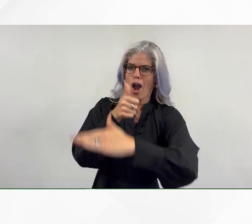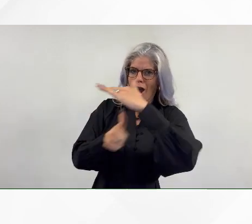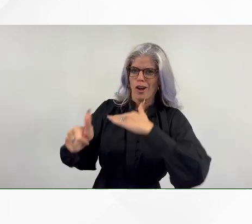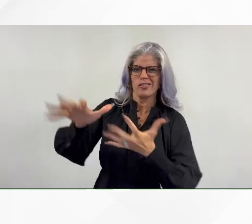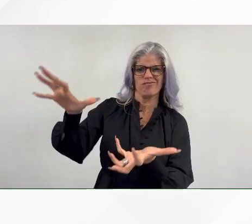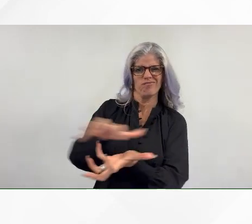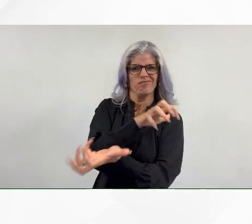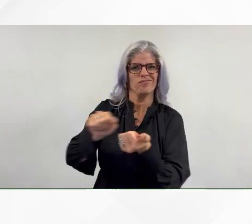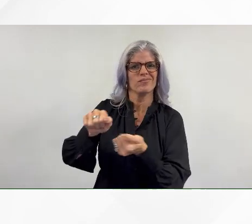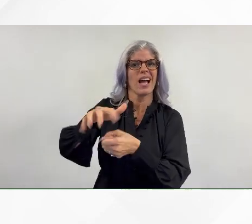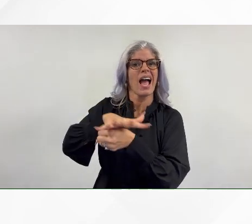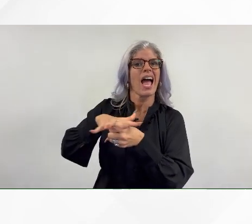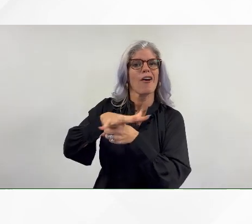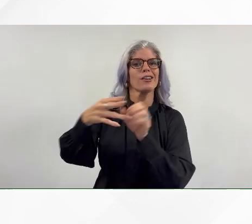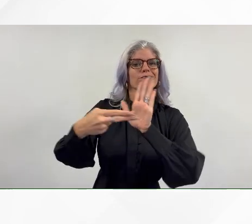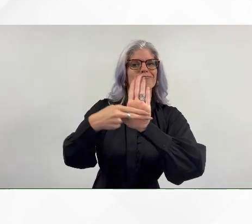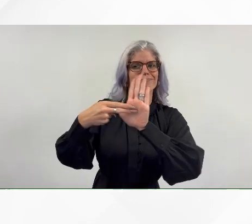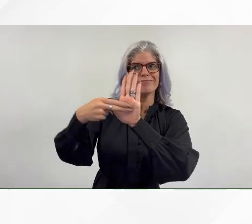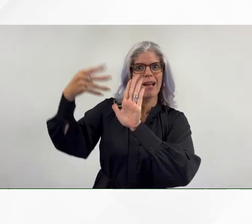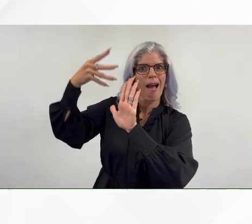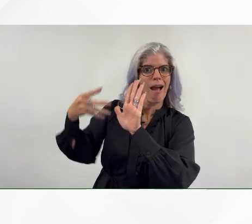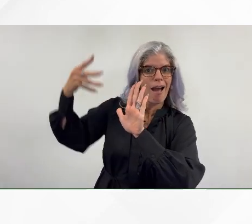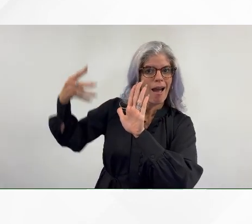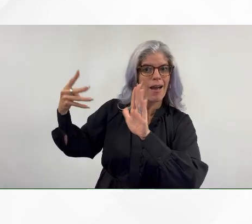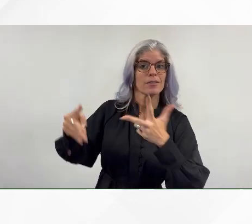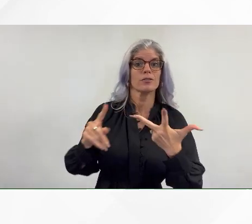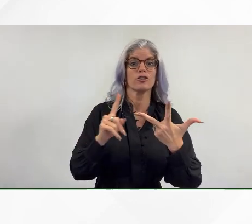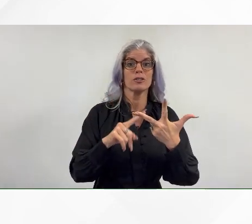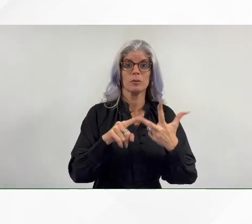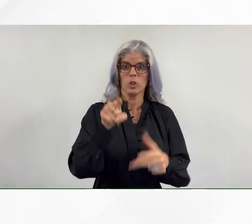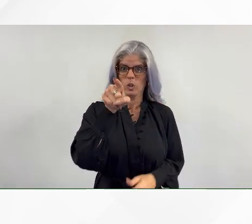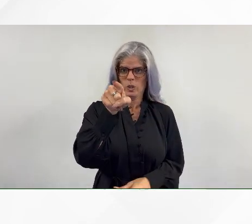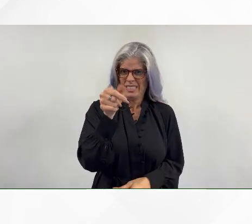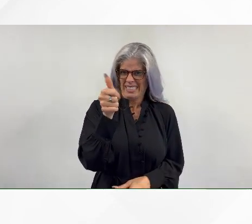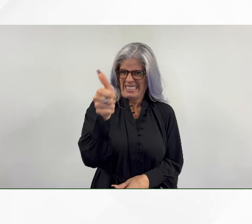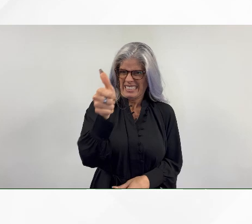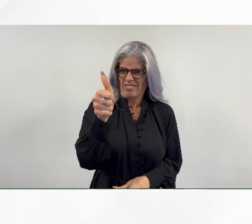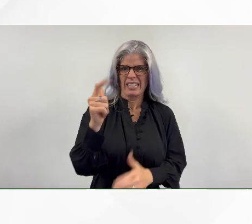not the responsibility of another federal agency.